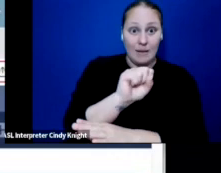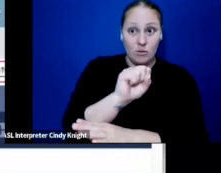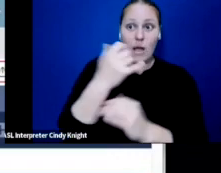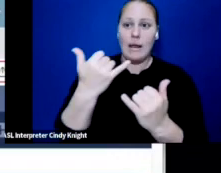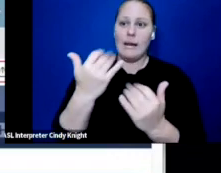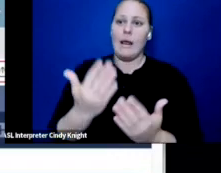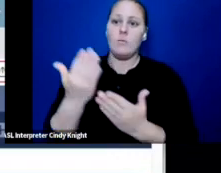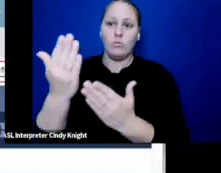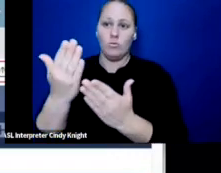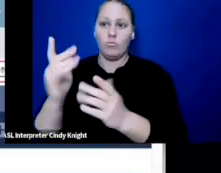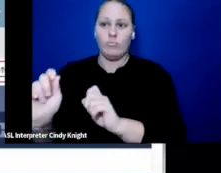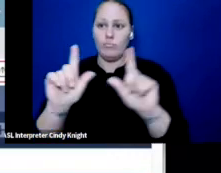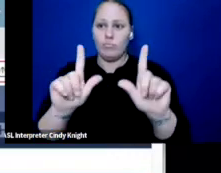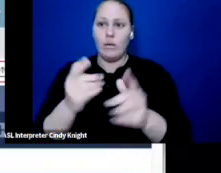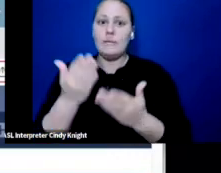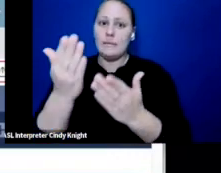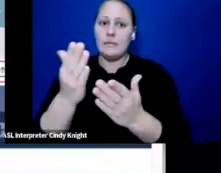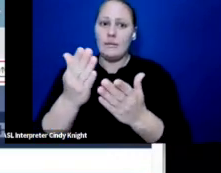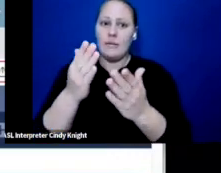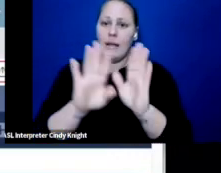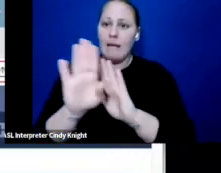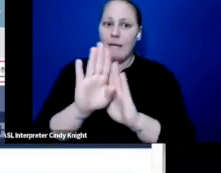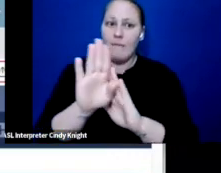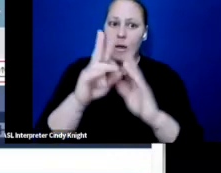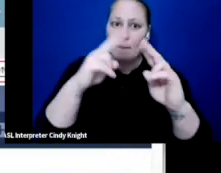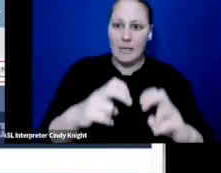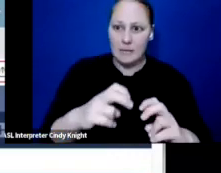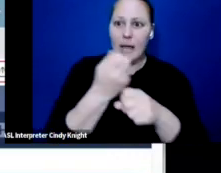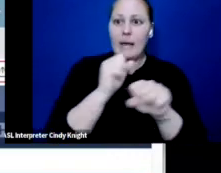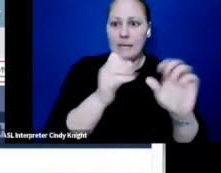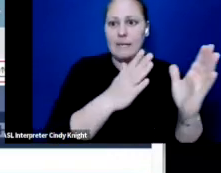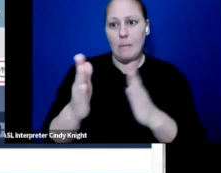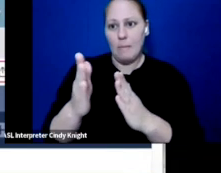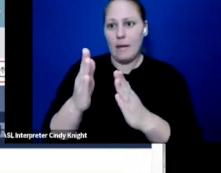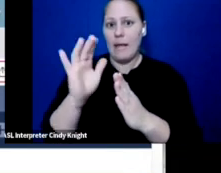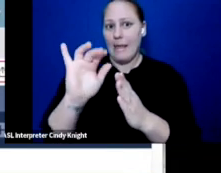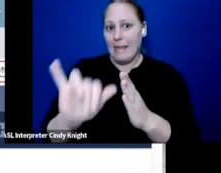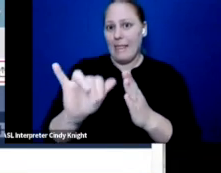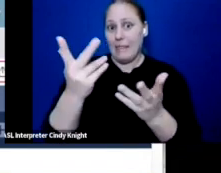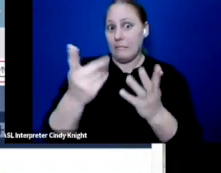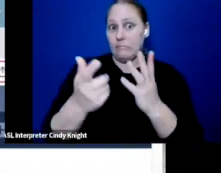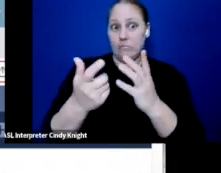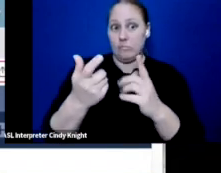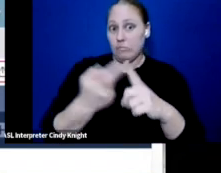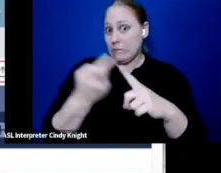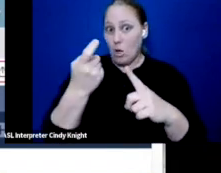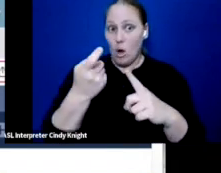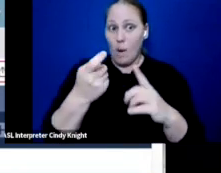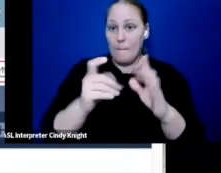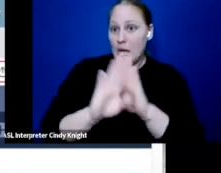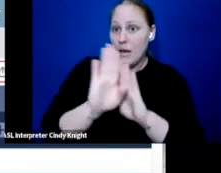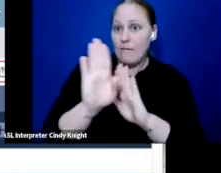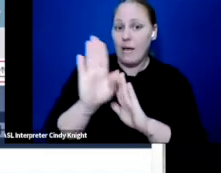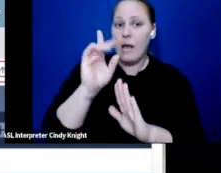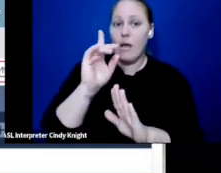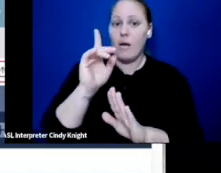and encouraged to fill out an assessment and a safety plan. So these have now been automatically generated for the crisis counselor.